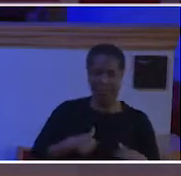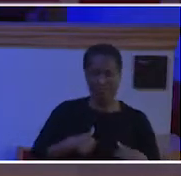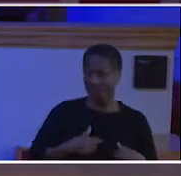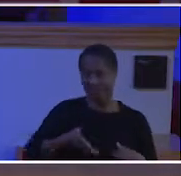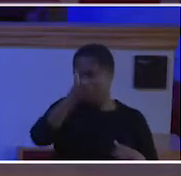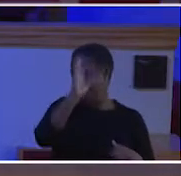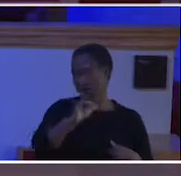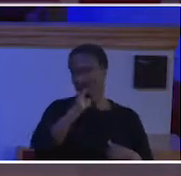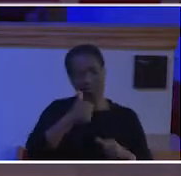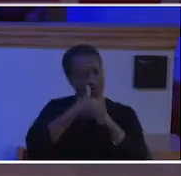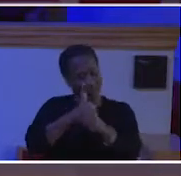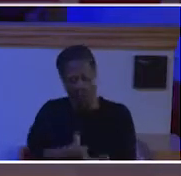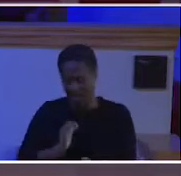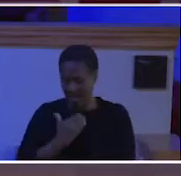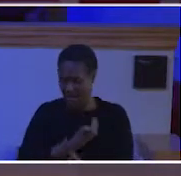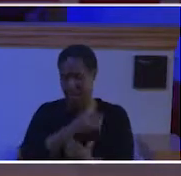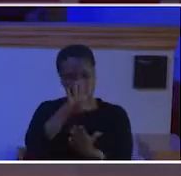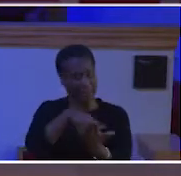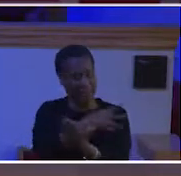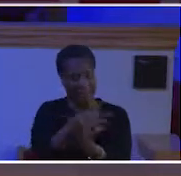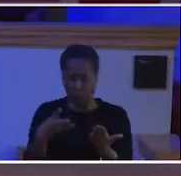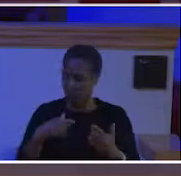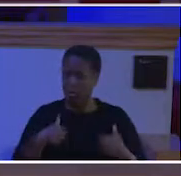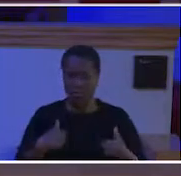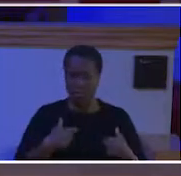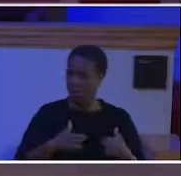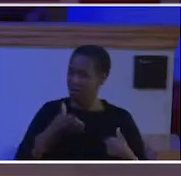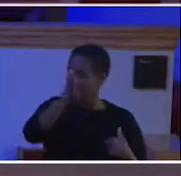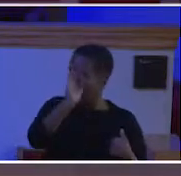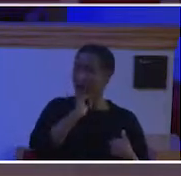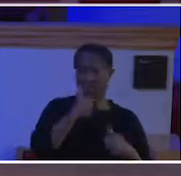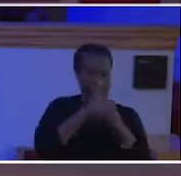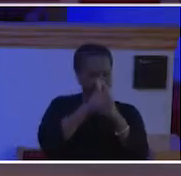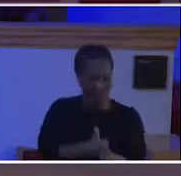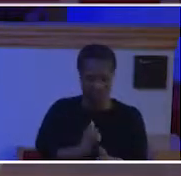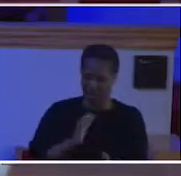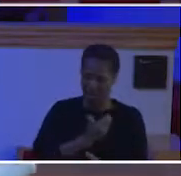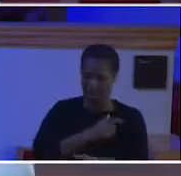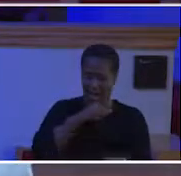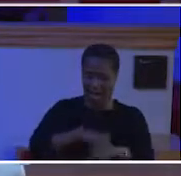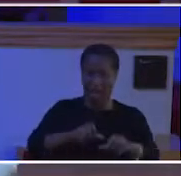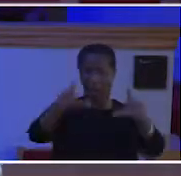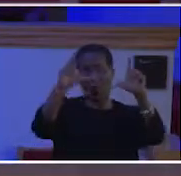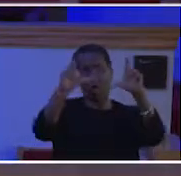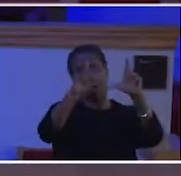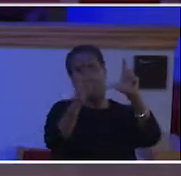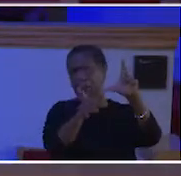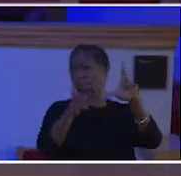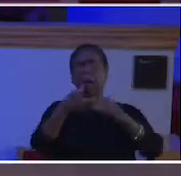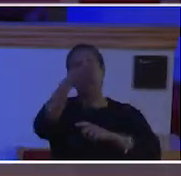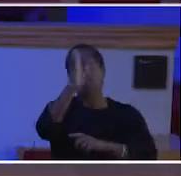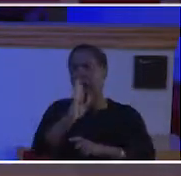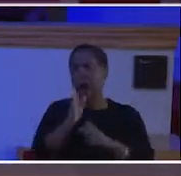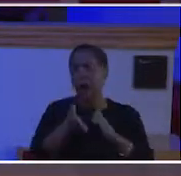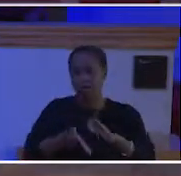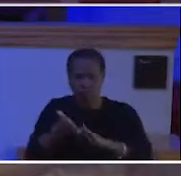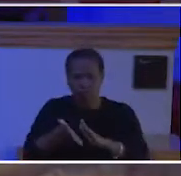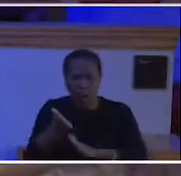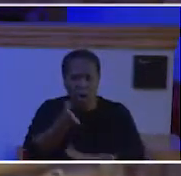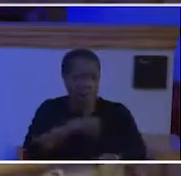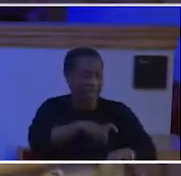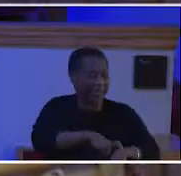on our schedules. God doesn't look at our clocks. God operates not by time, but